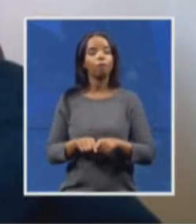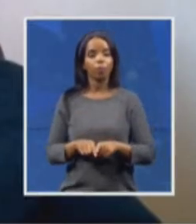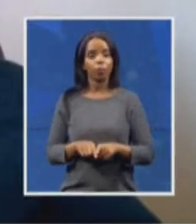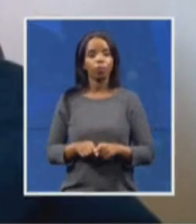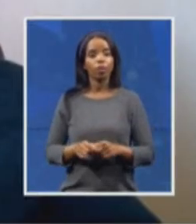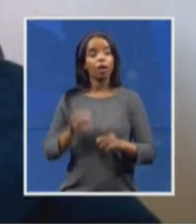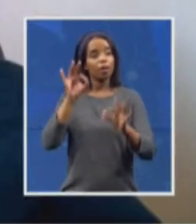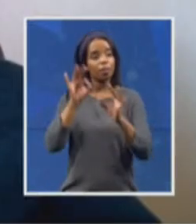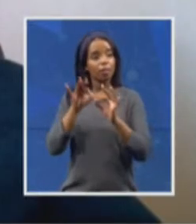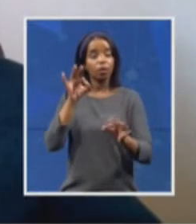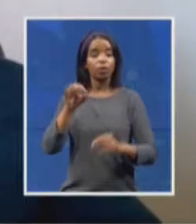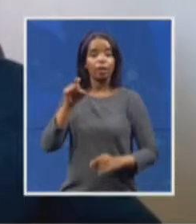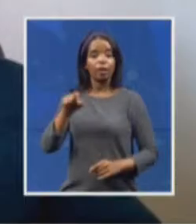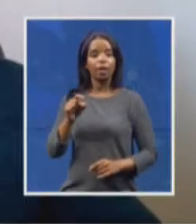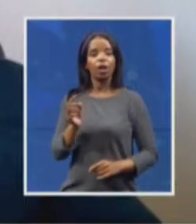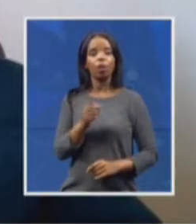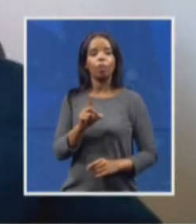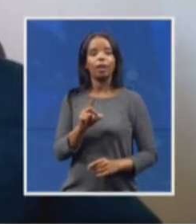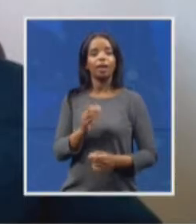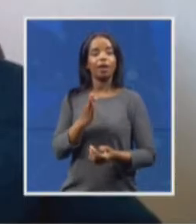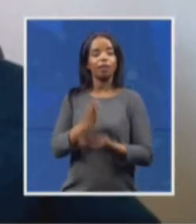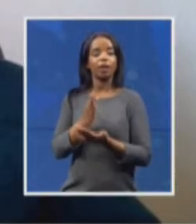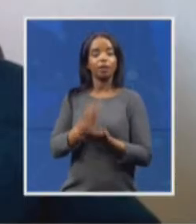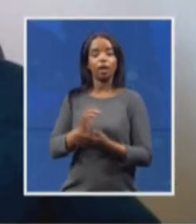is associated with